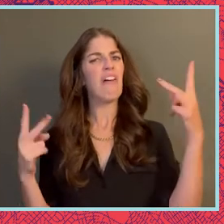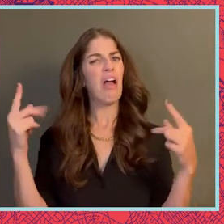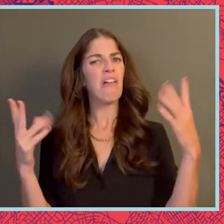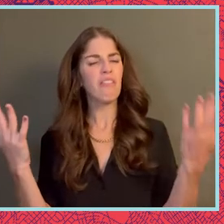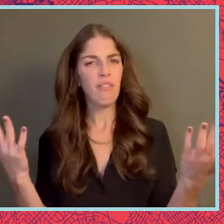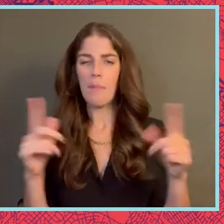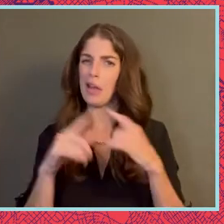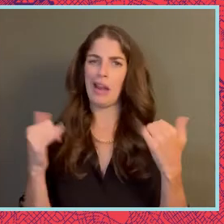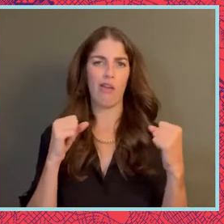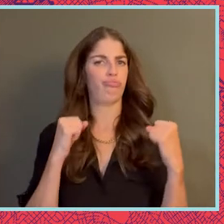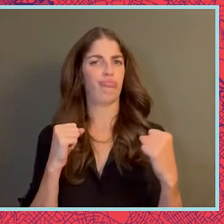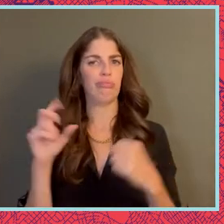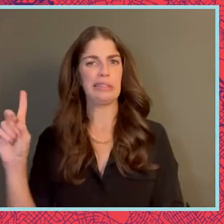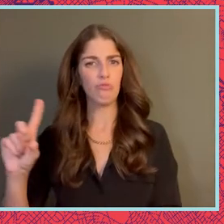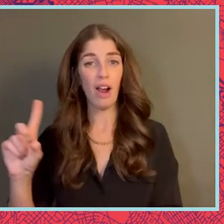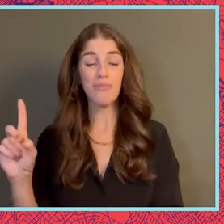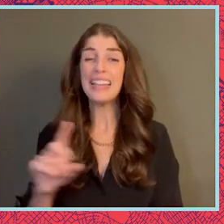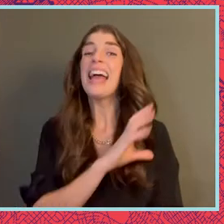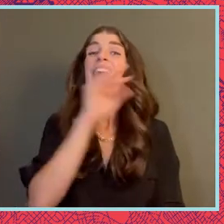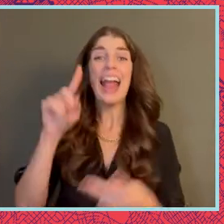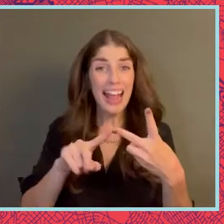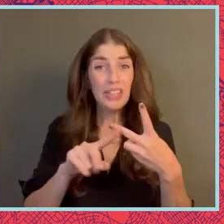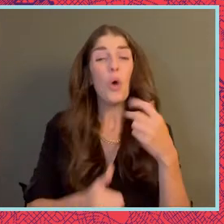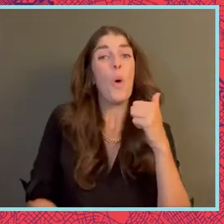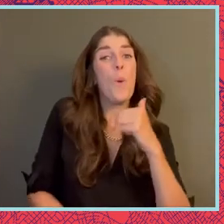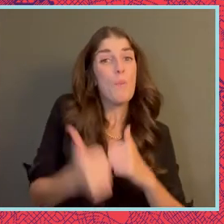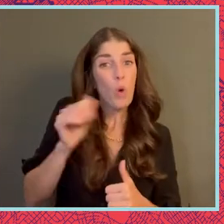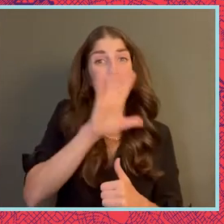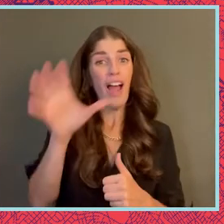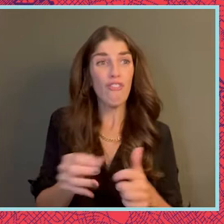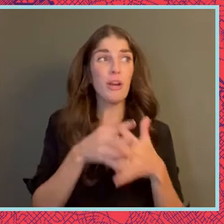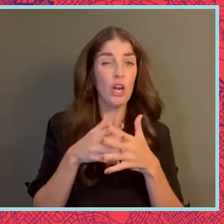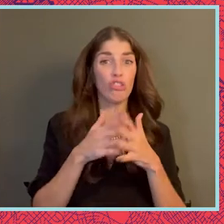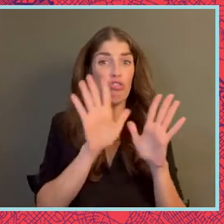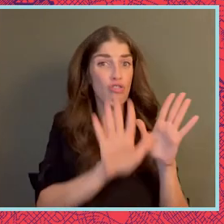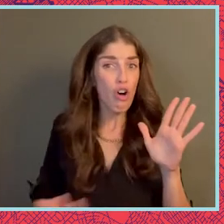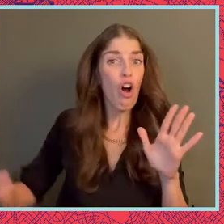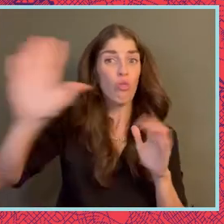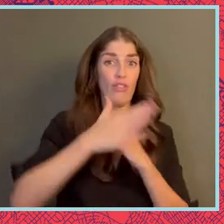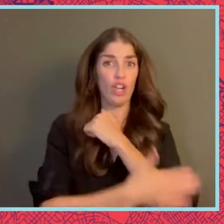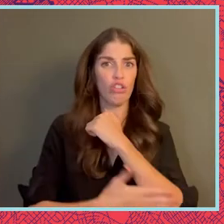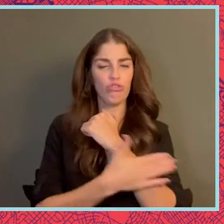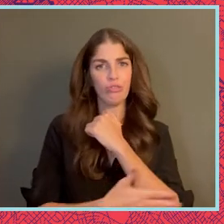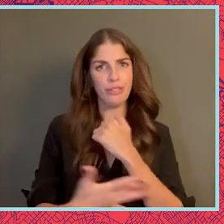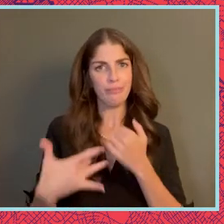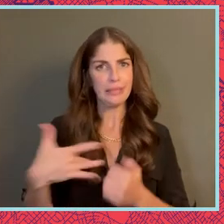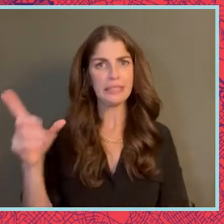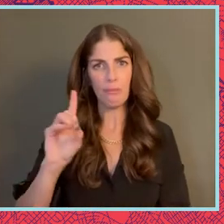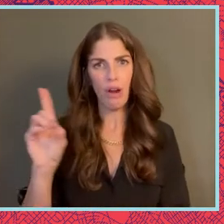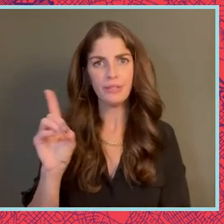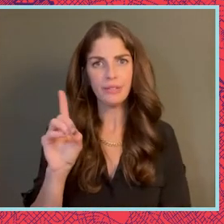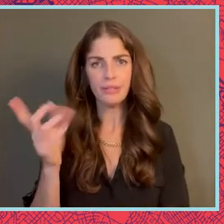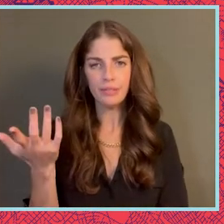And underlying that is the fact that the vast majority of African Americans, not just in D.C., but in the country, are Democrats. And so there's a sort of a